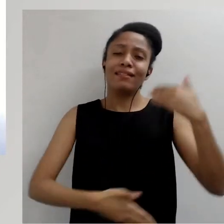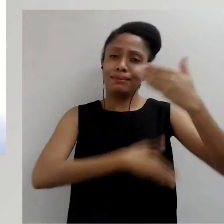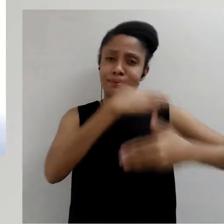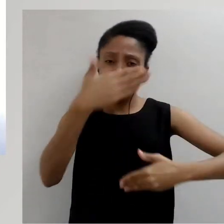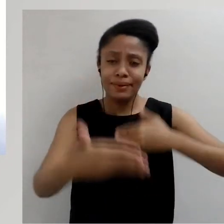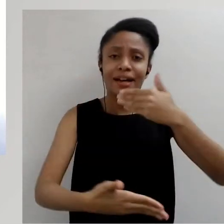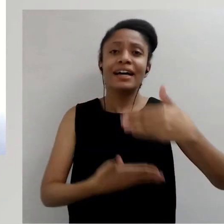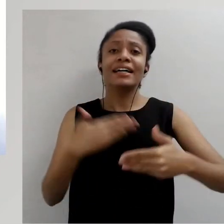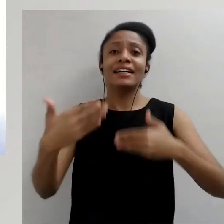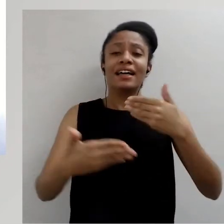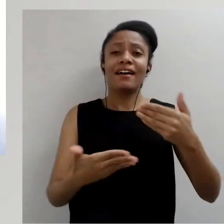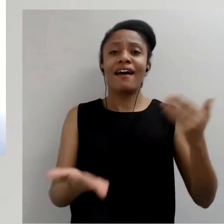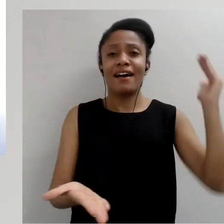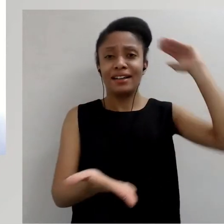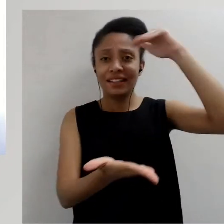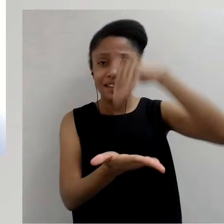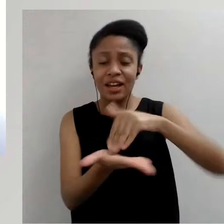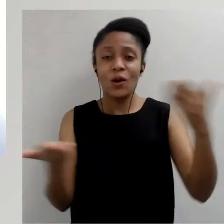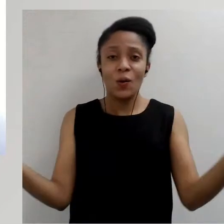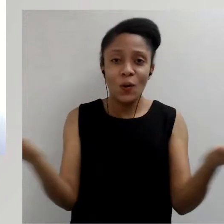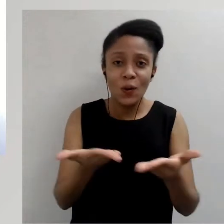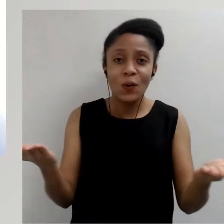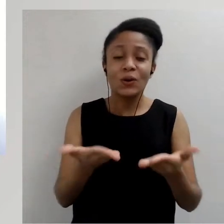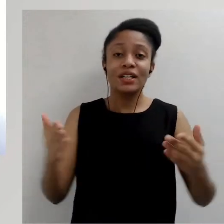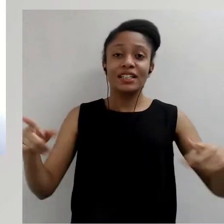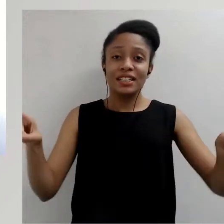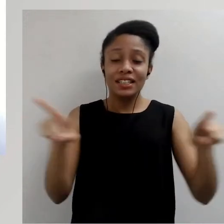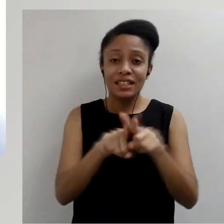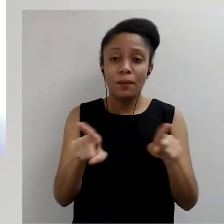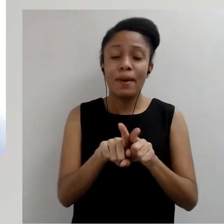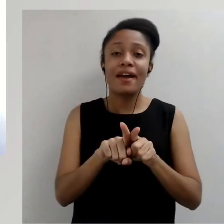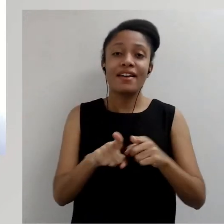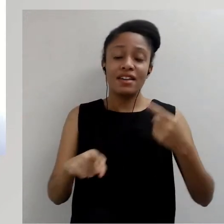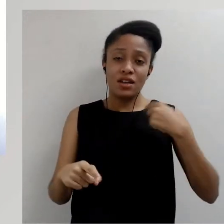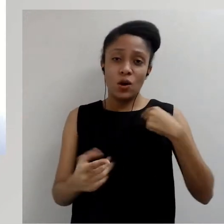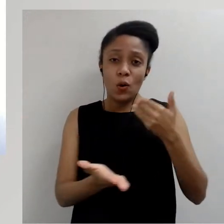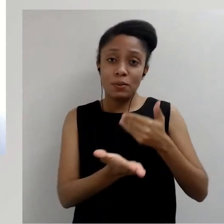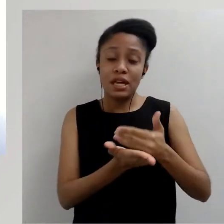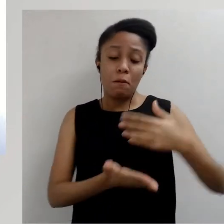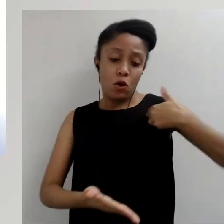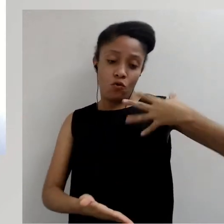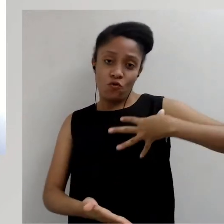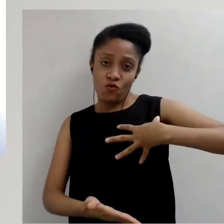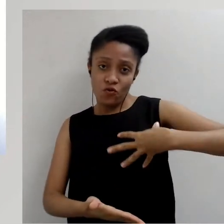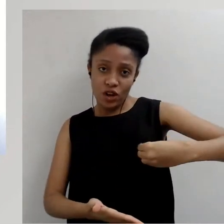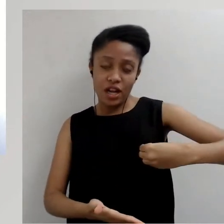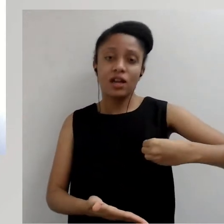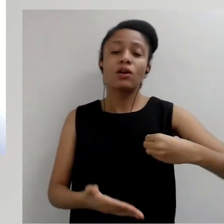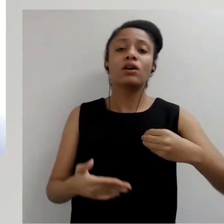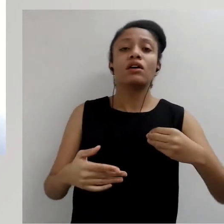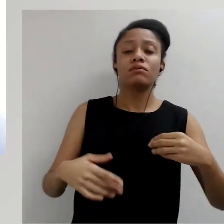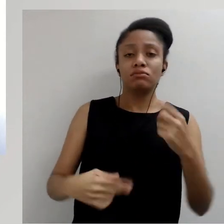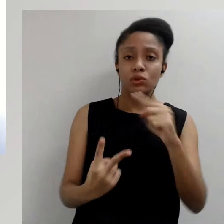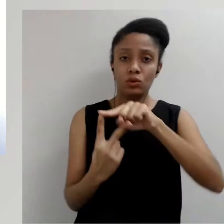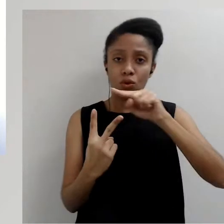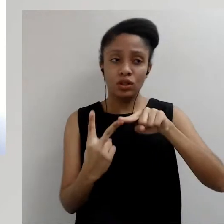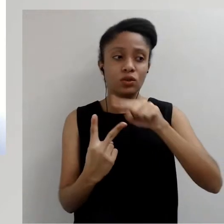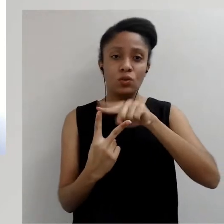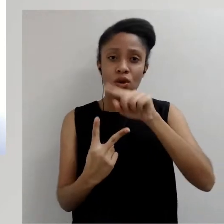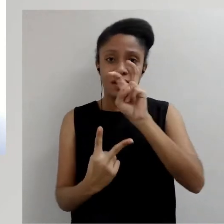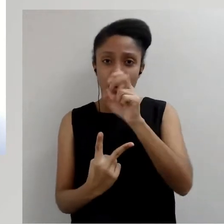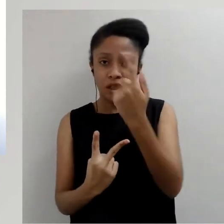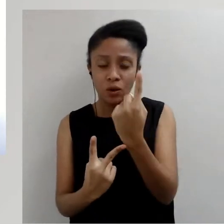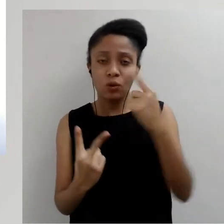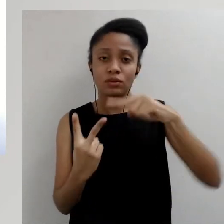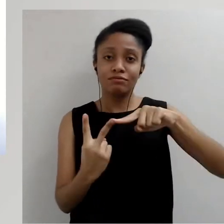and today I have 73 years old and I'm still working. And today who is running the graphics are my kids, one